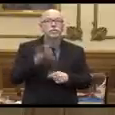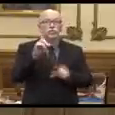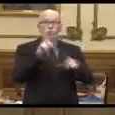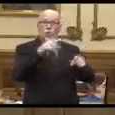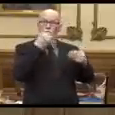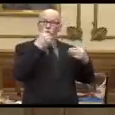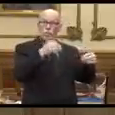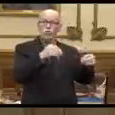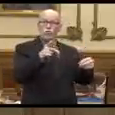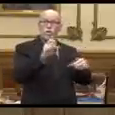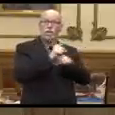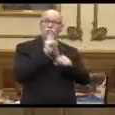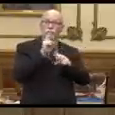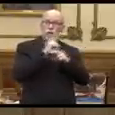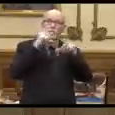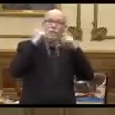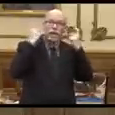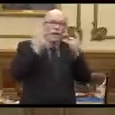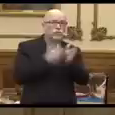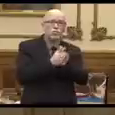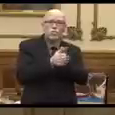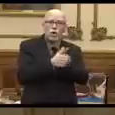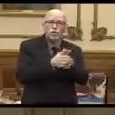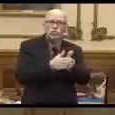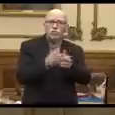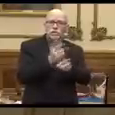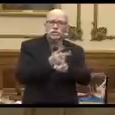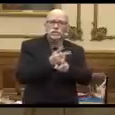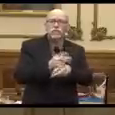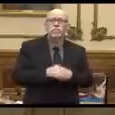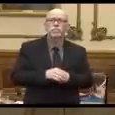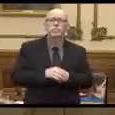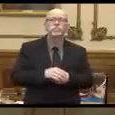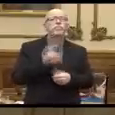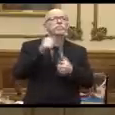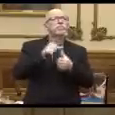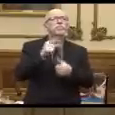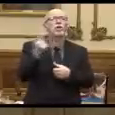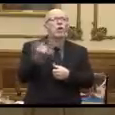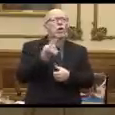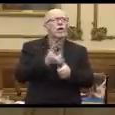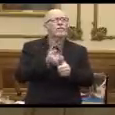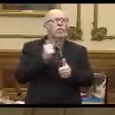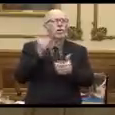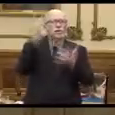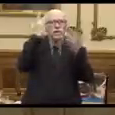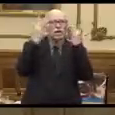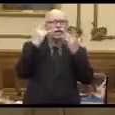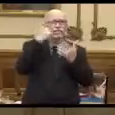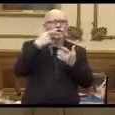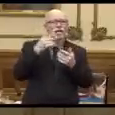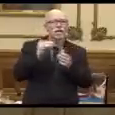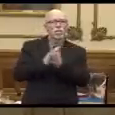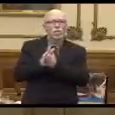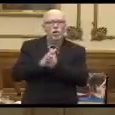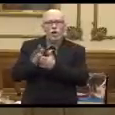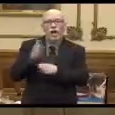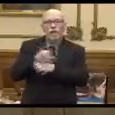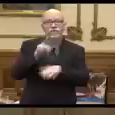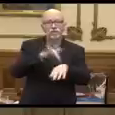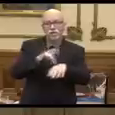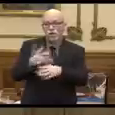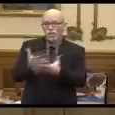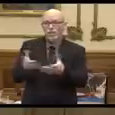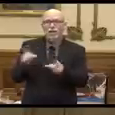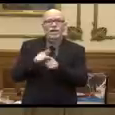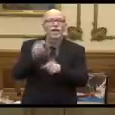grocery store, make sure you wear your mask, wash your hands carefully. And remember, always avoid touching your face and washing your hands after you touch things